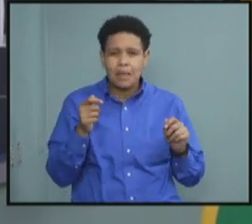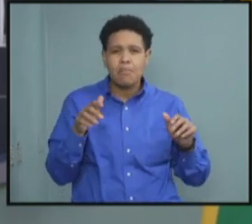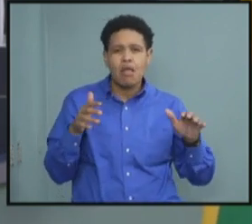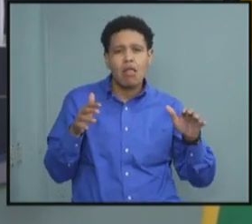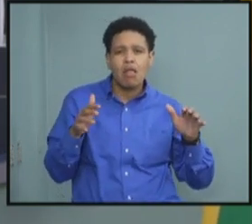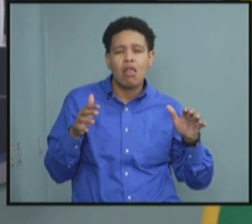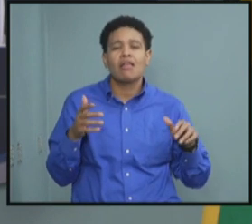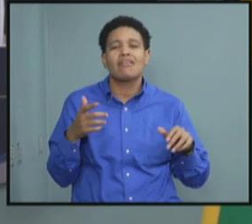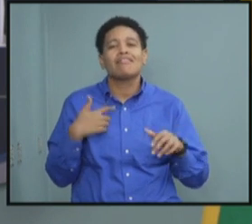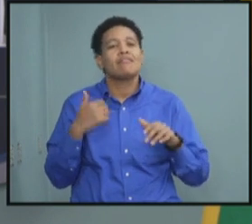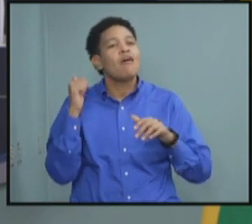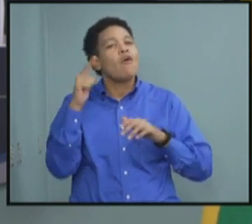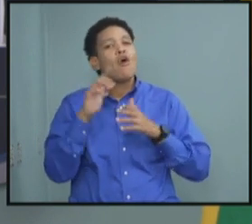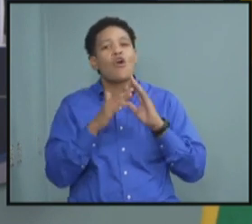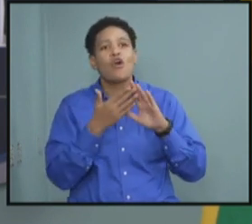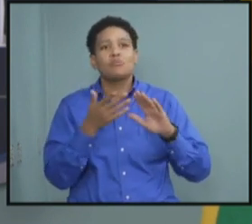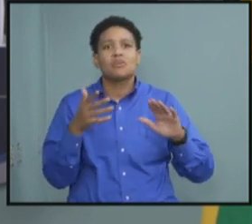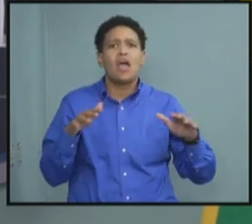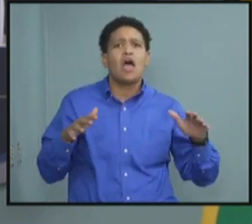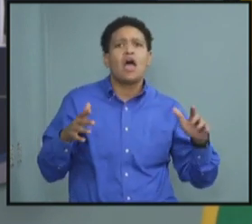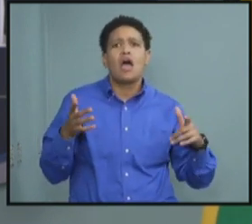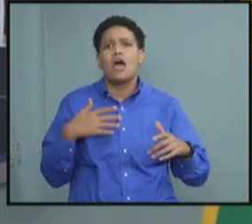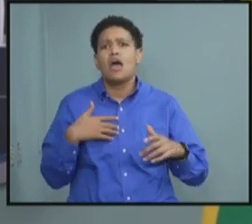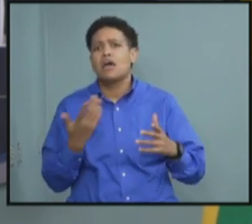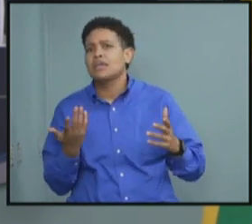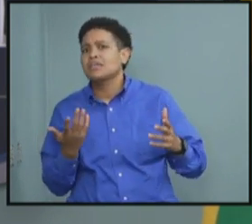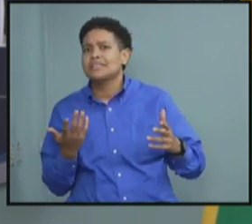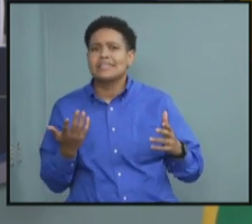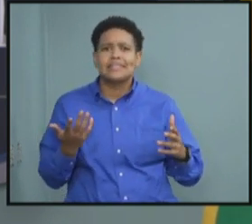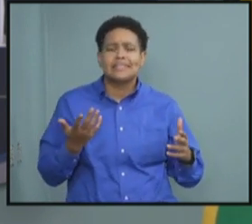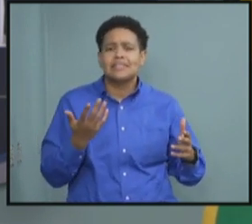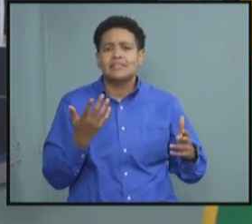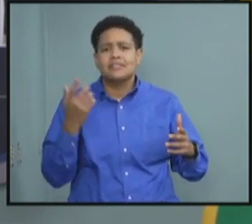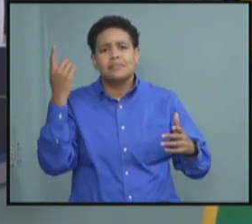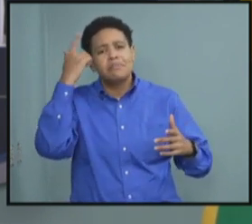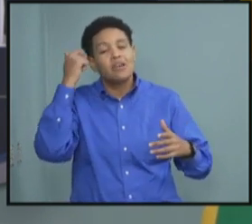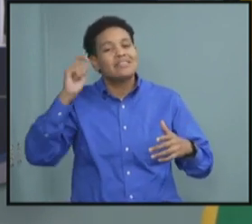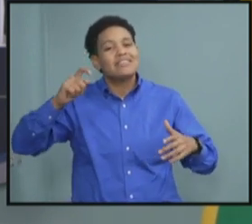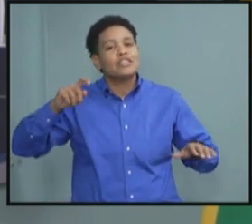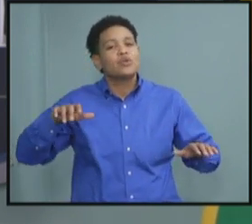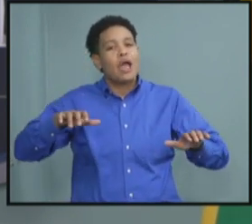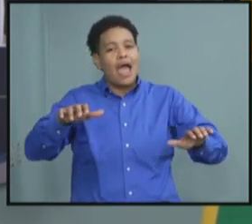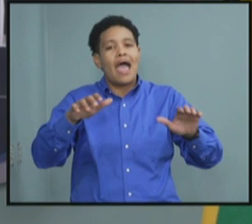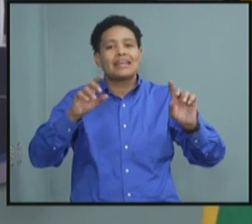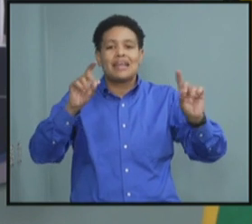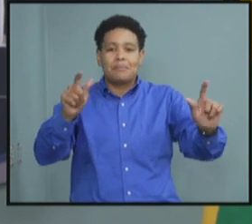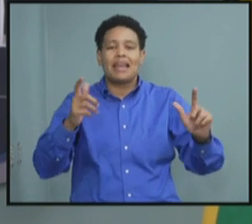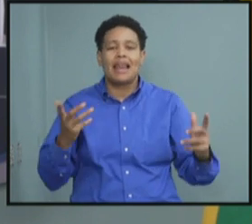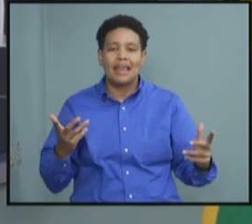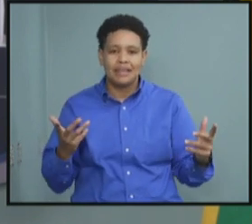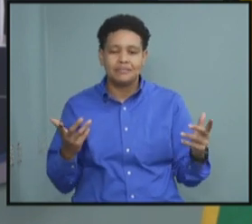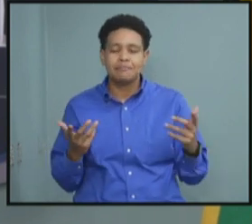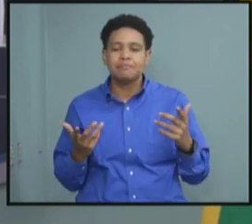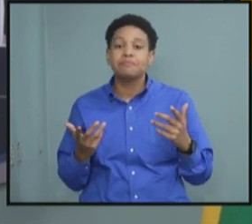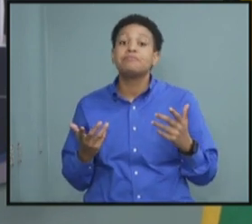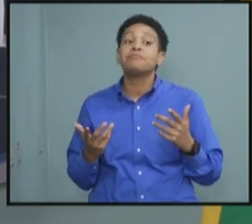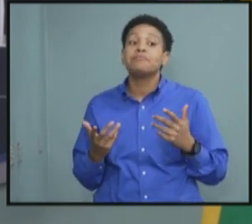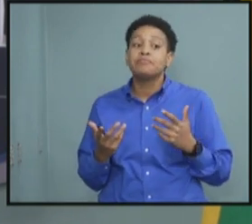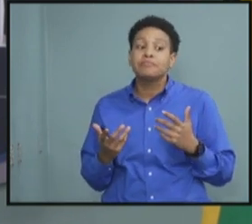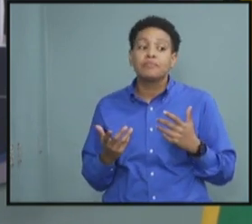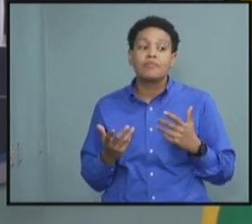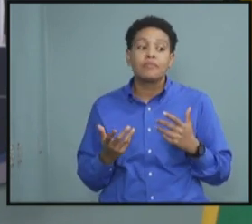the communities would, because of the need to act immediately.